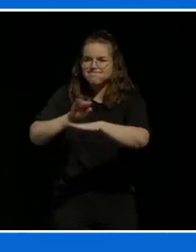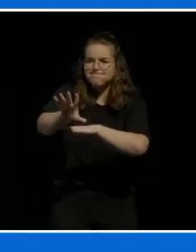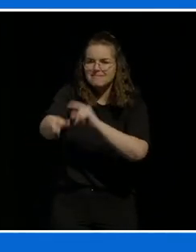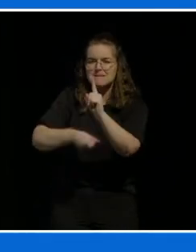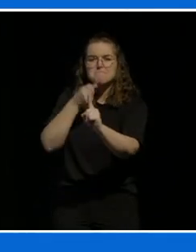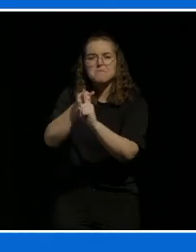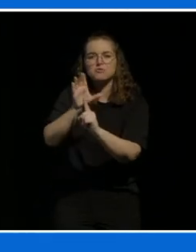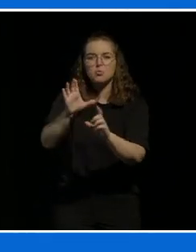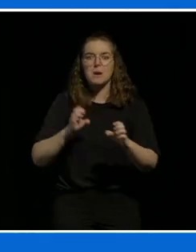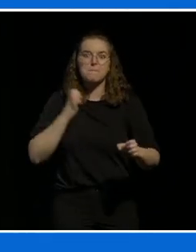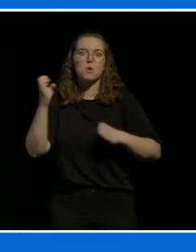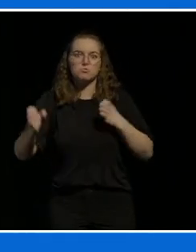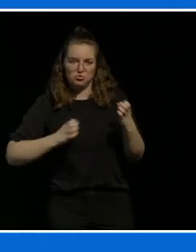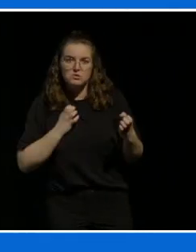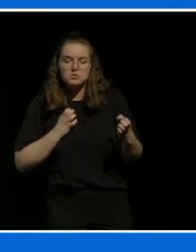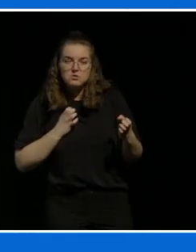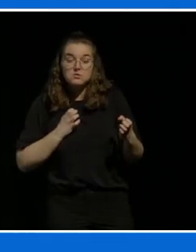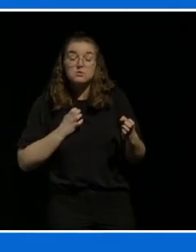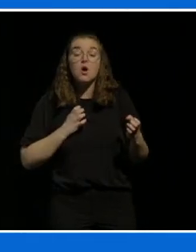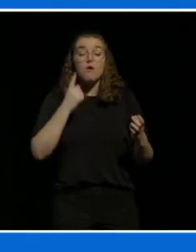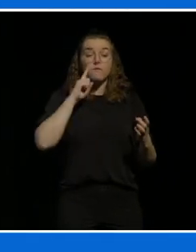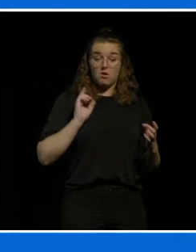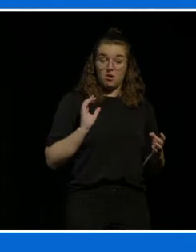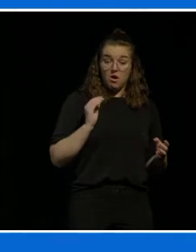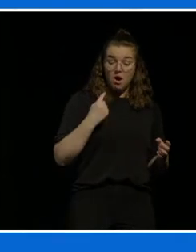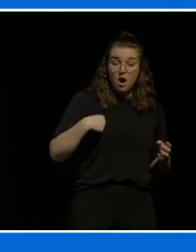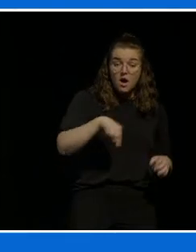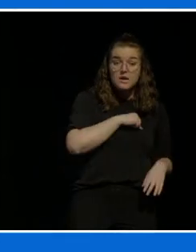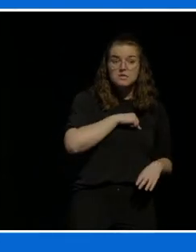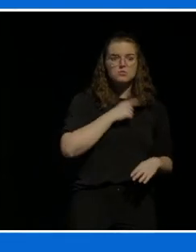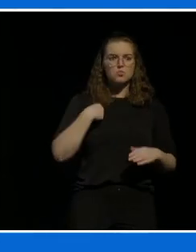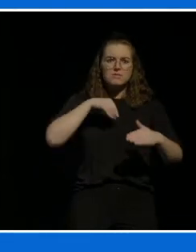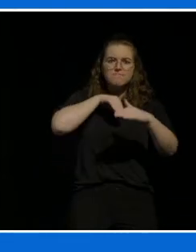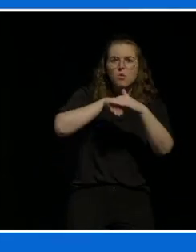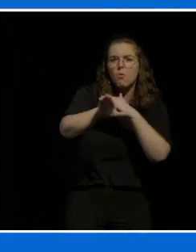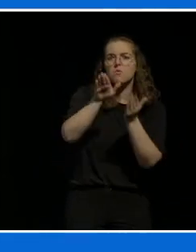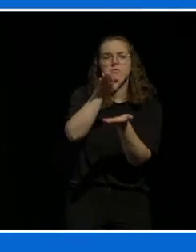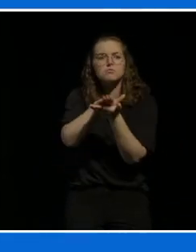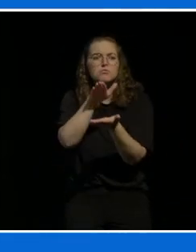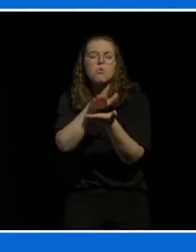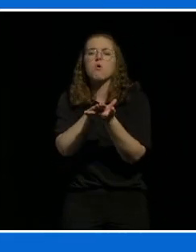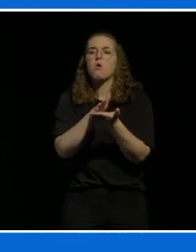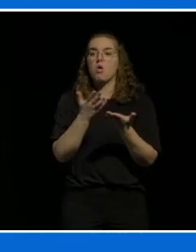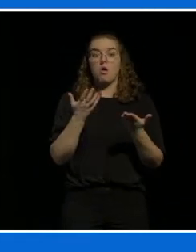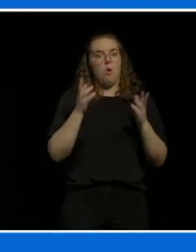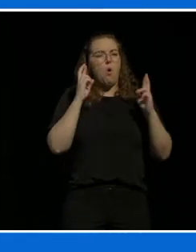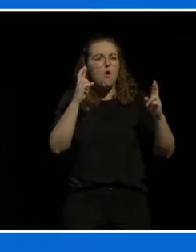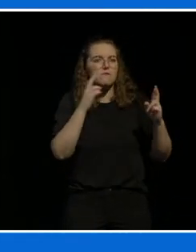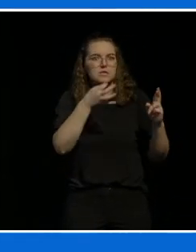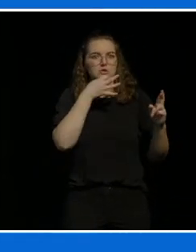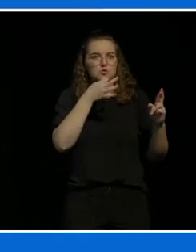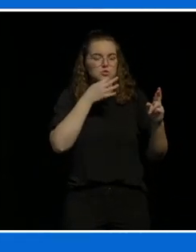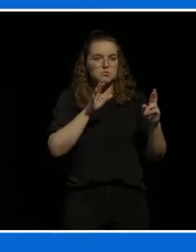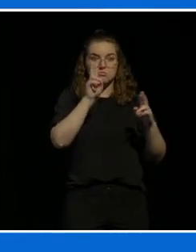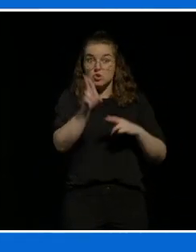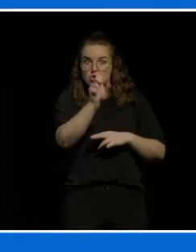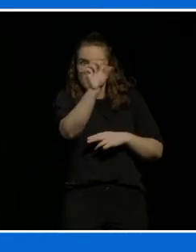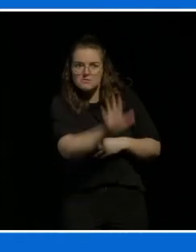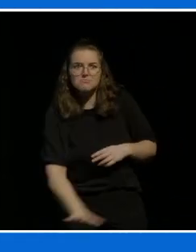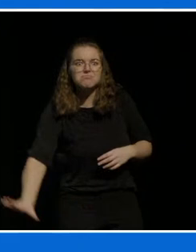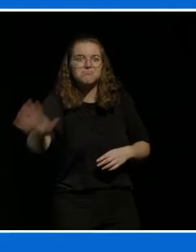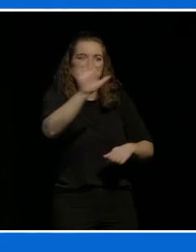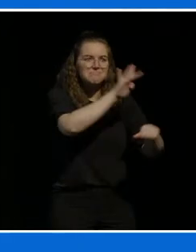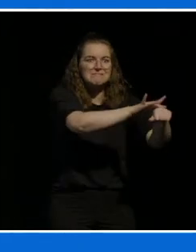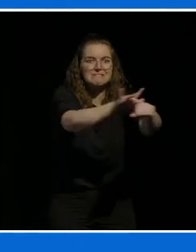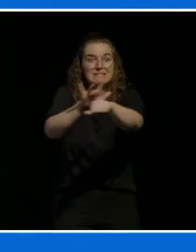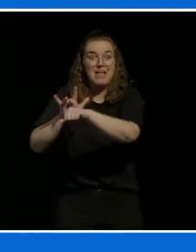on the technology piece. So for us, when we work in districts and schools, and hopefully we'll be all over the United States, that is my end